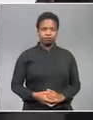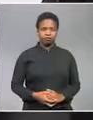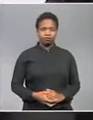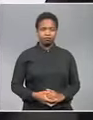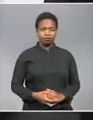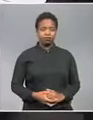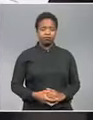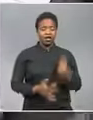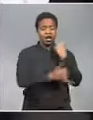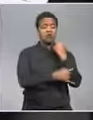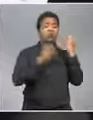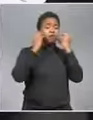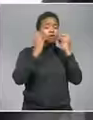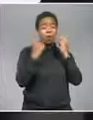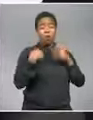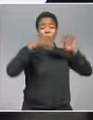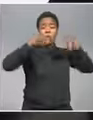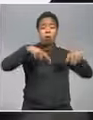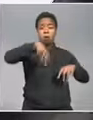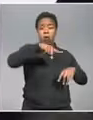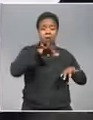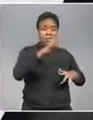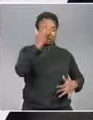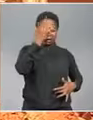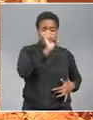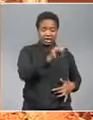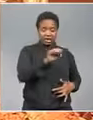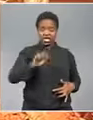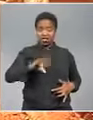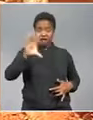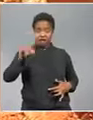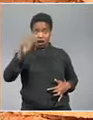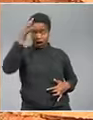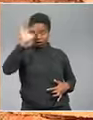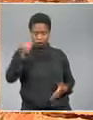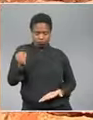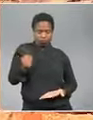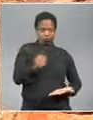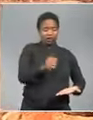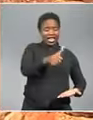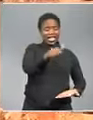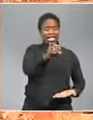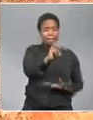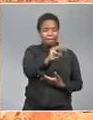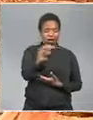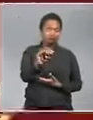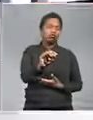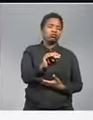The South African government pledges 60 million rand to Mozambique to assist in the aftermath of the deadly cyclone Idai.